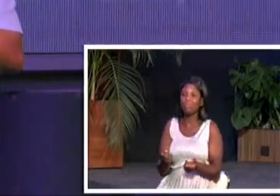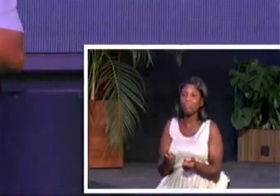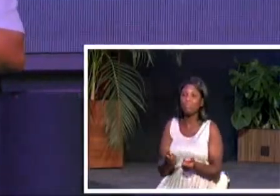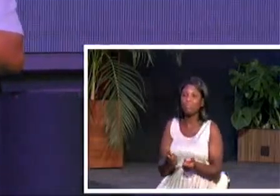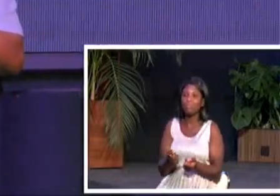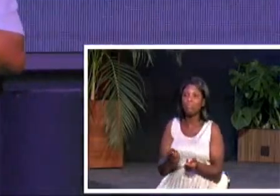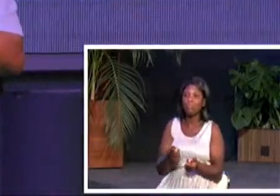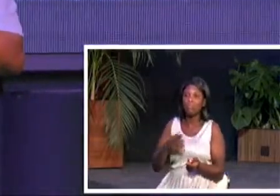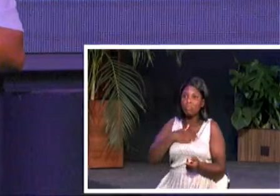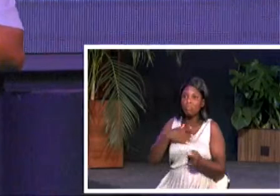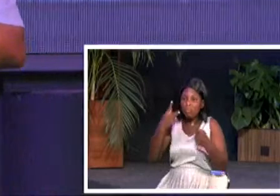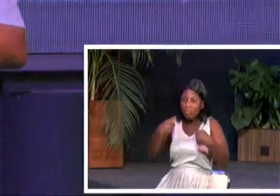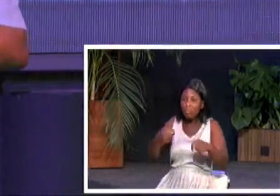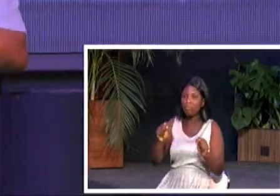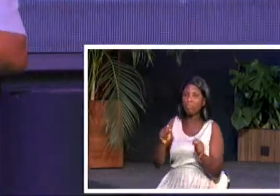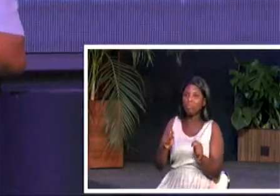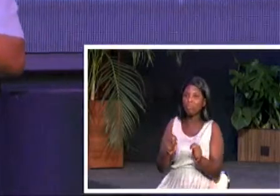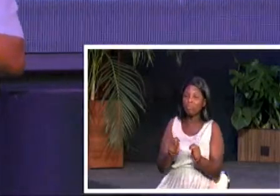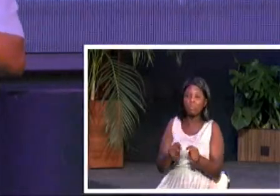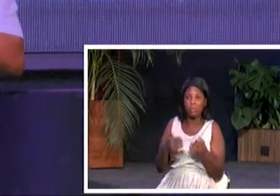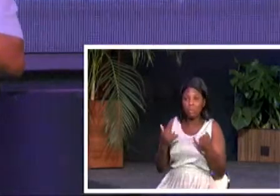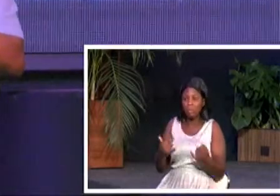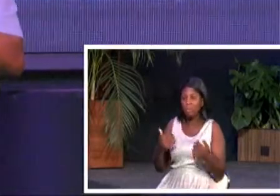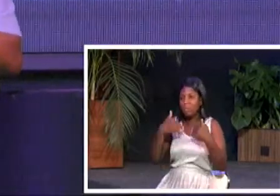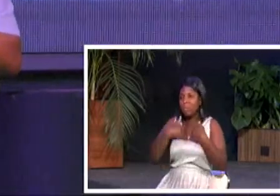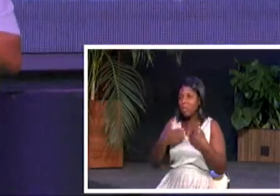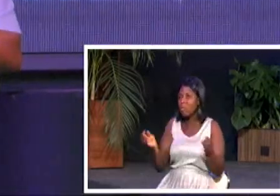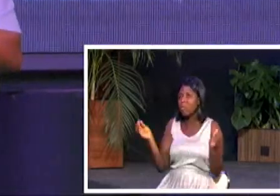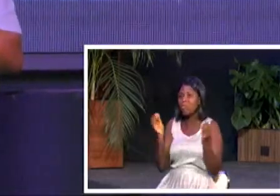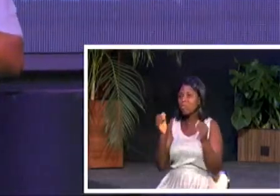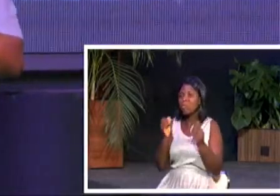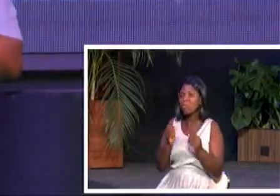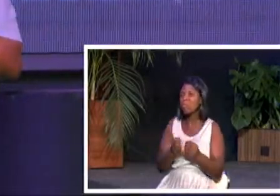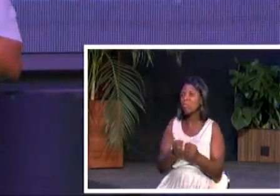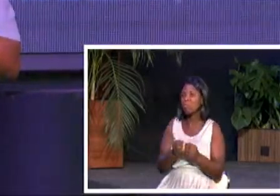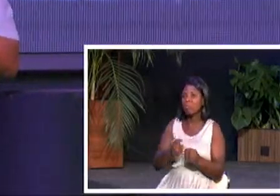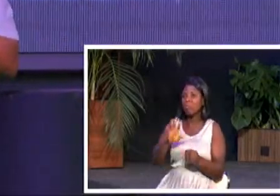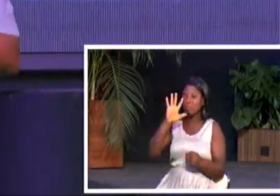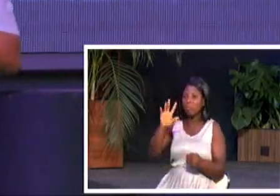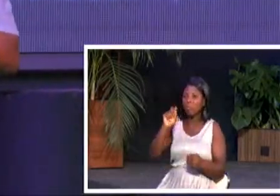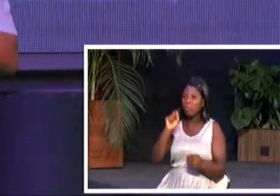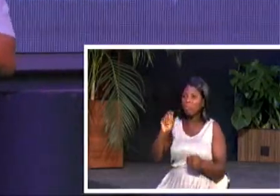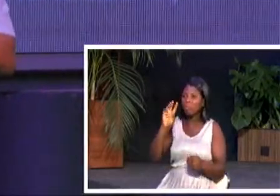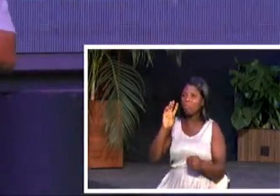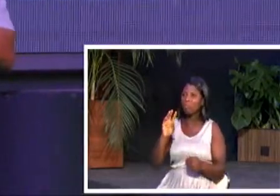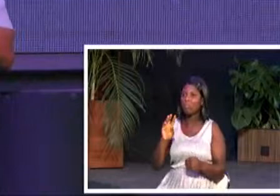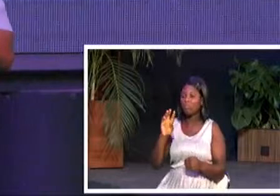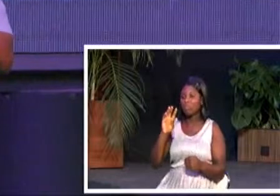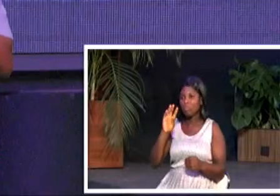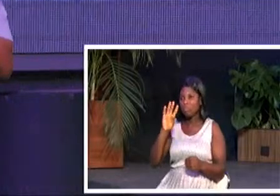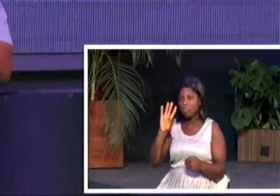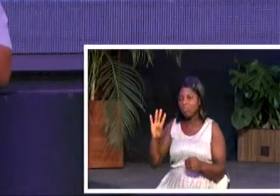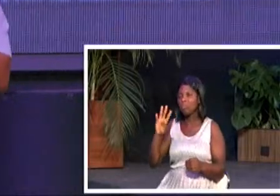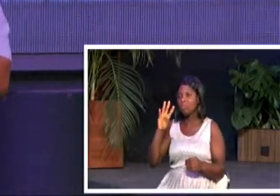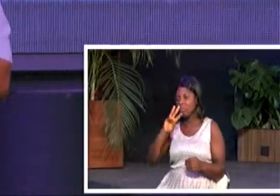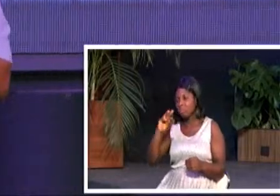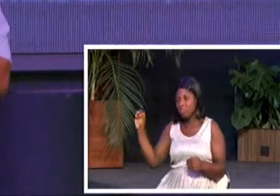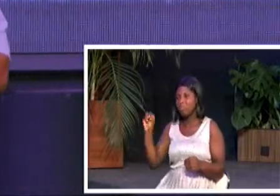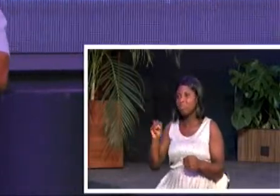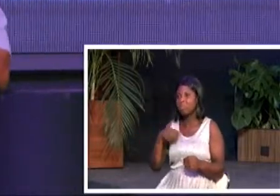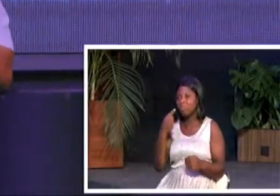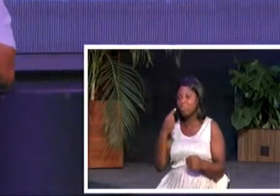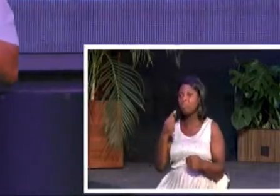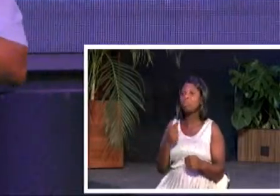who use mobile phones globally. We have 5.1 billion who use internet. So when you